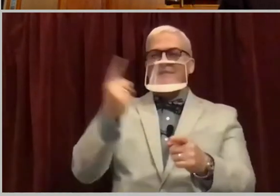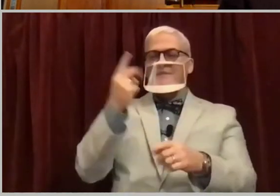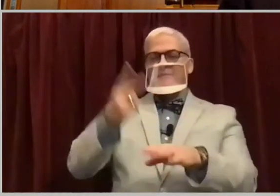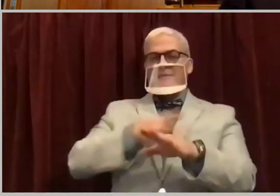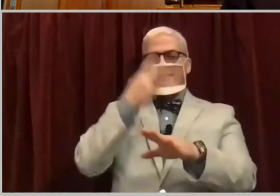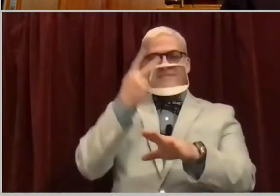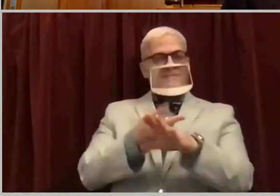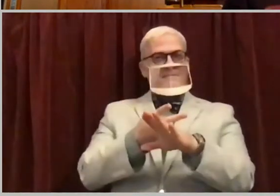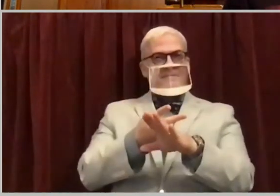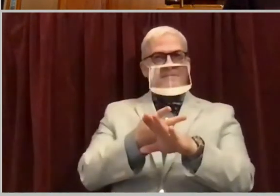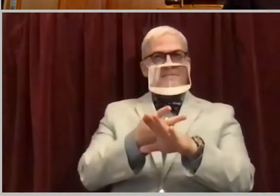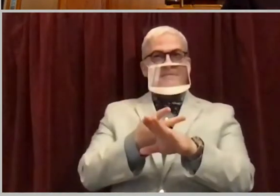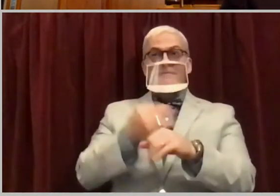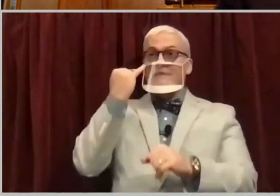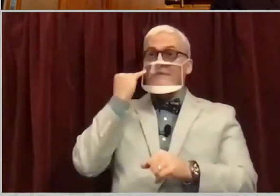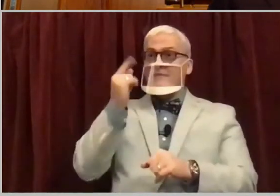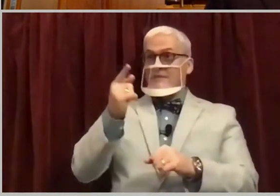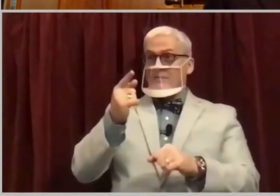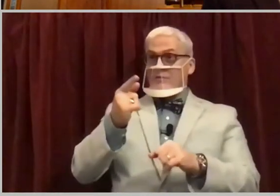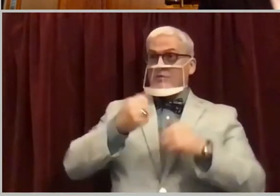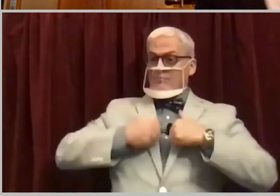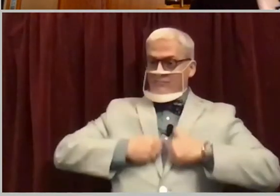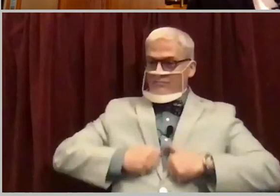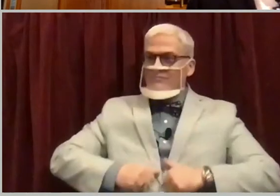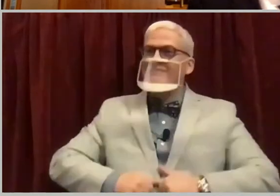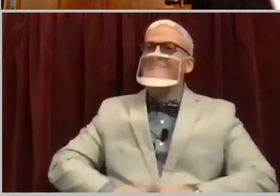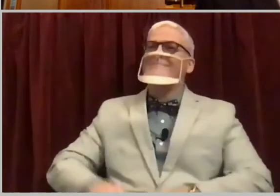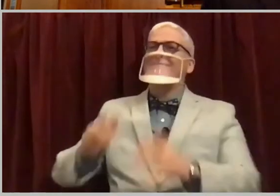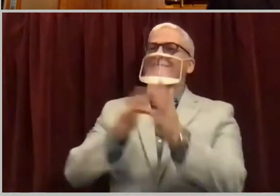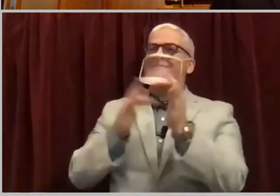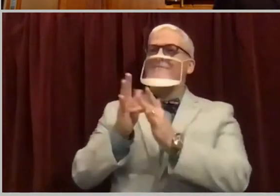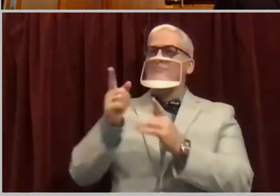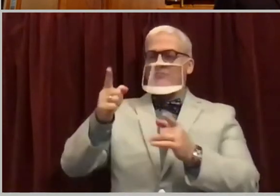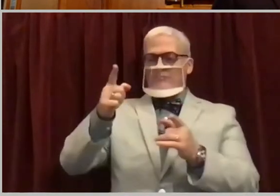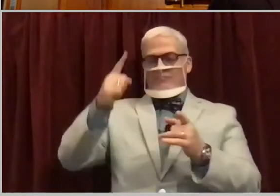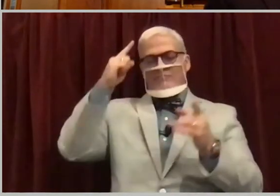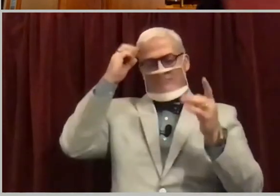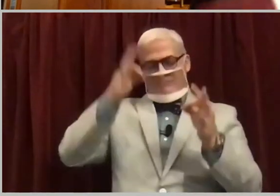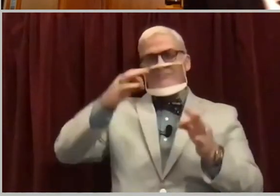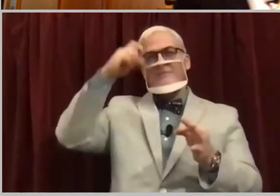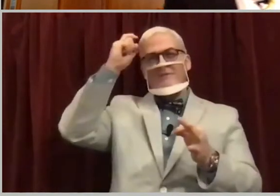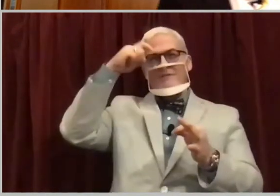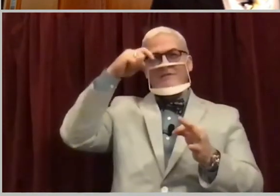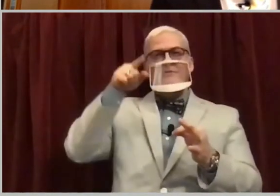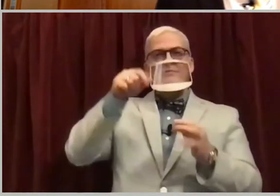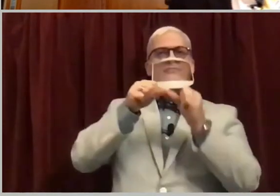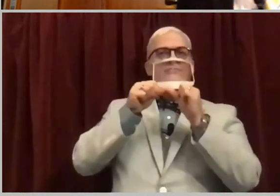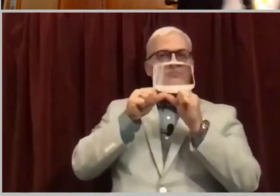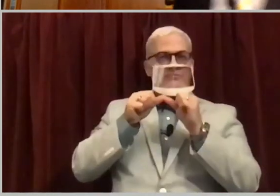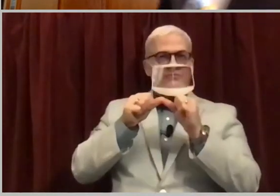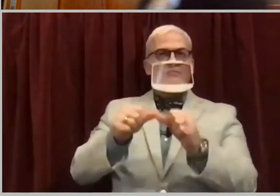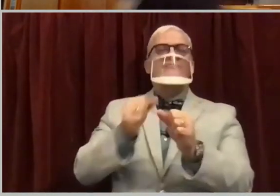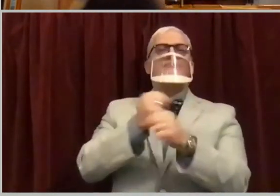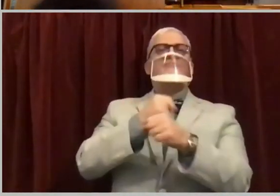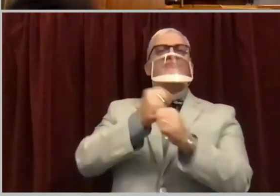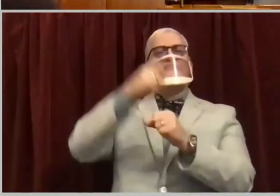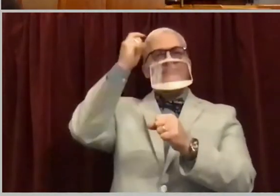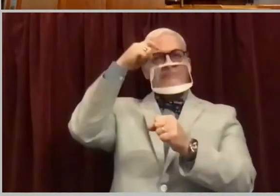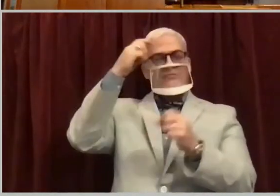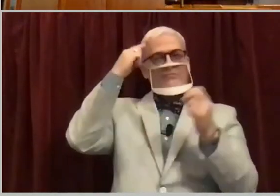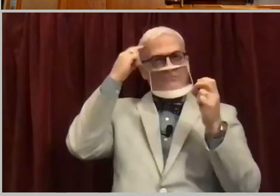For those of us who gave our life to Christ, you've already made one wise decision. So let's continue in making those.